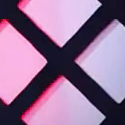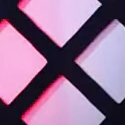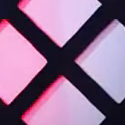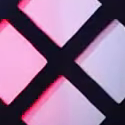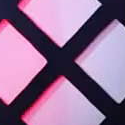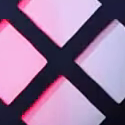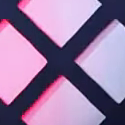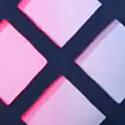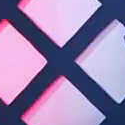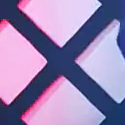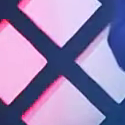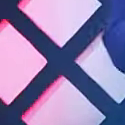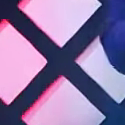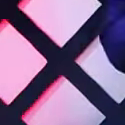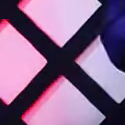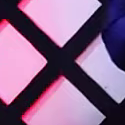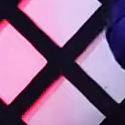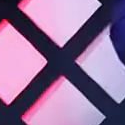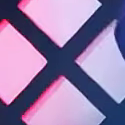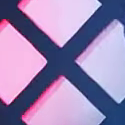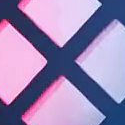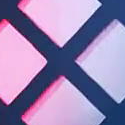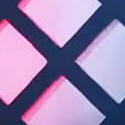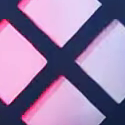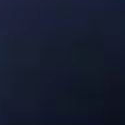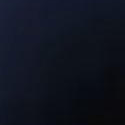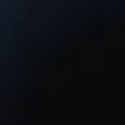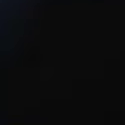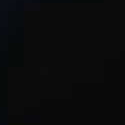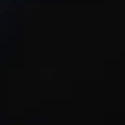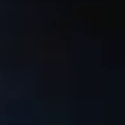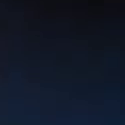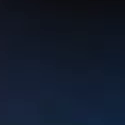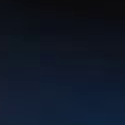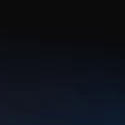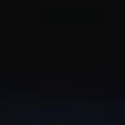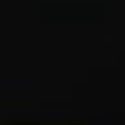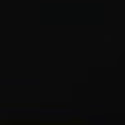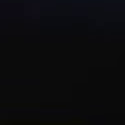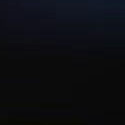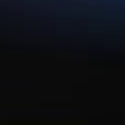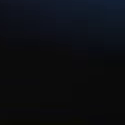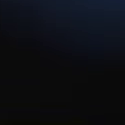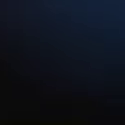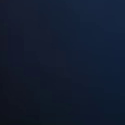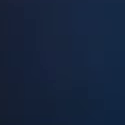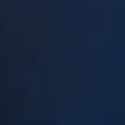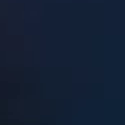Both are mistaken. There should be a proper combination of divine enabling and human cooperation.